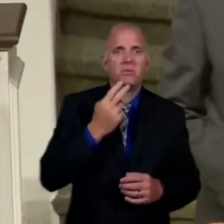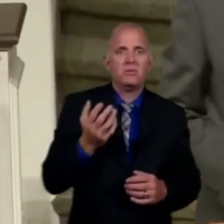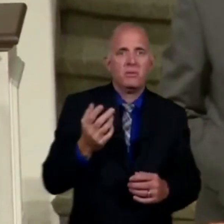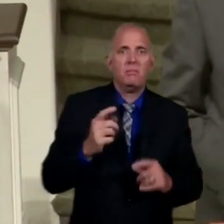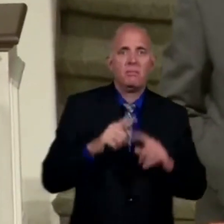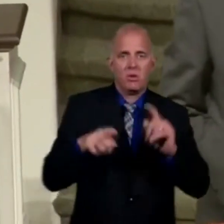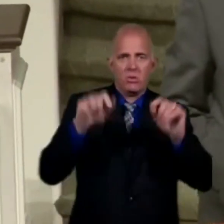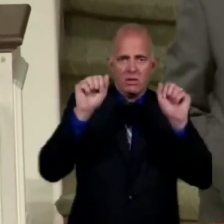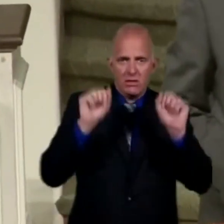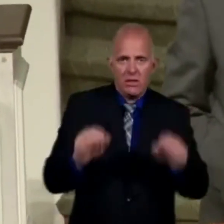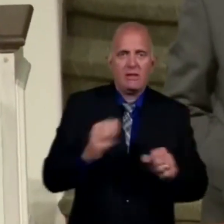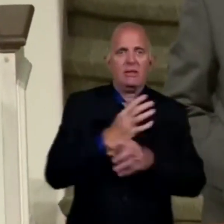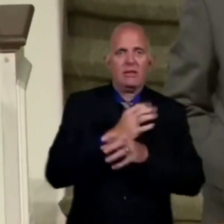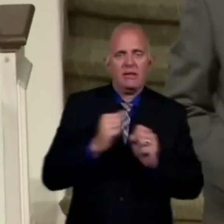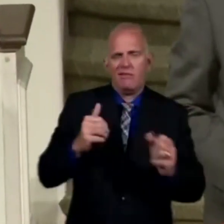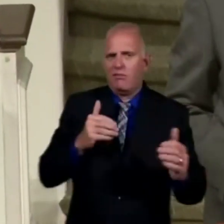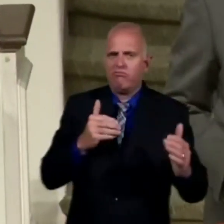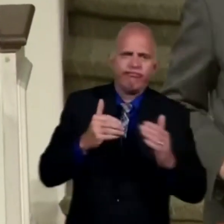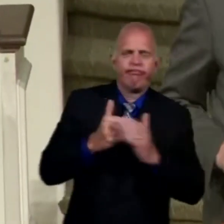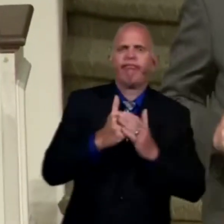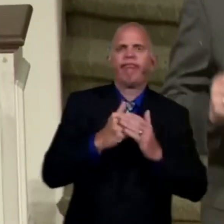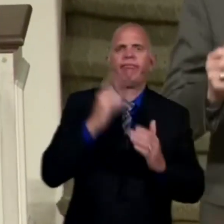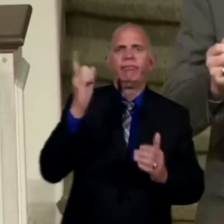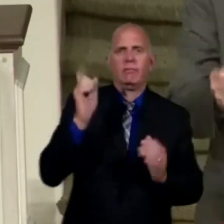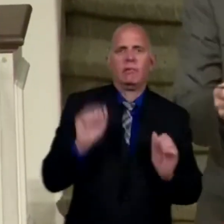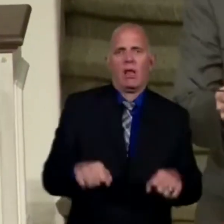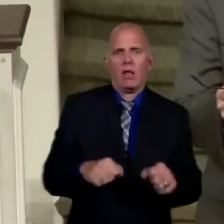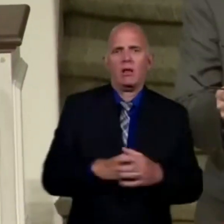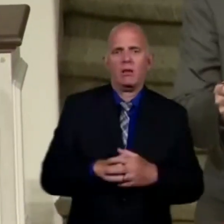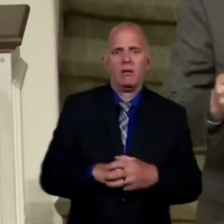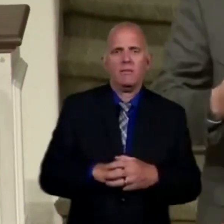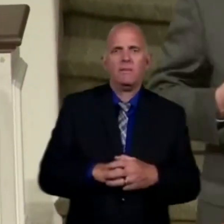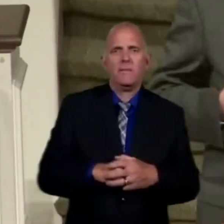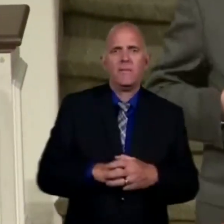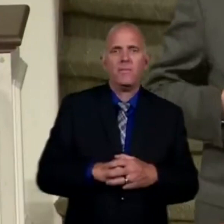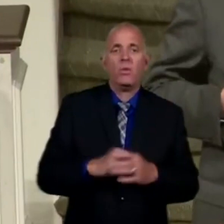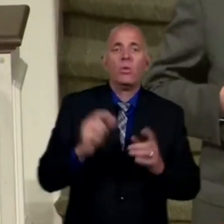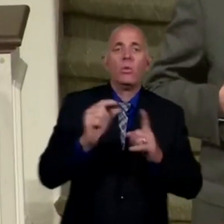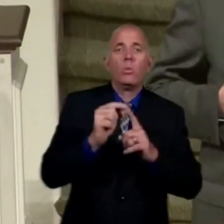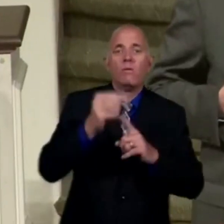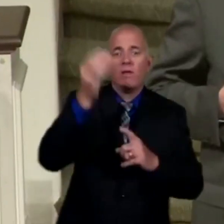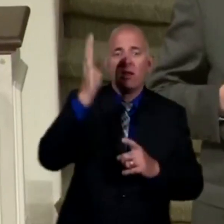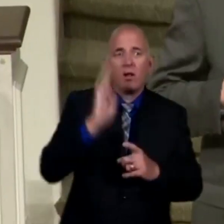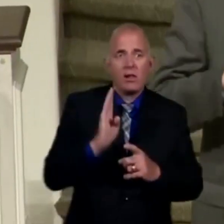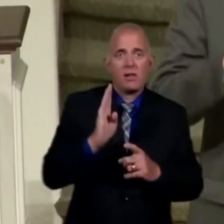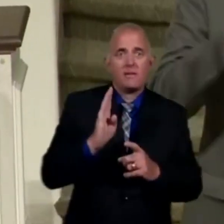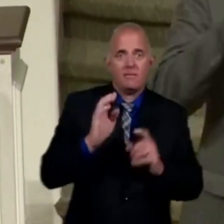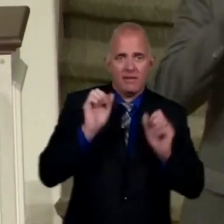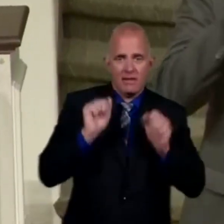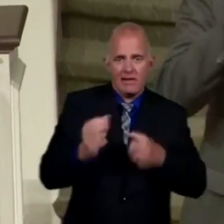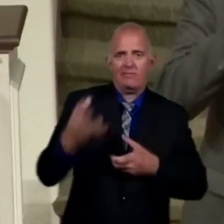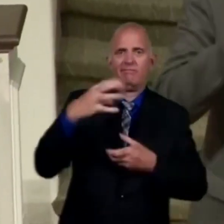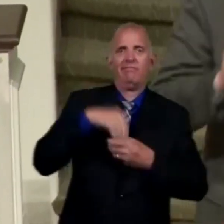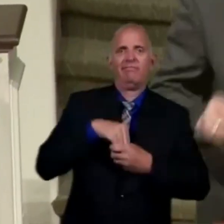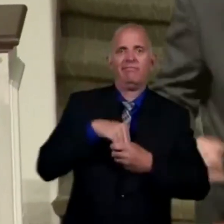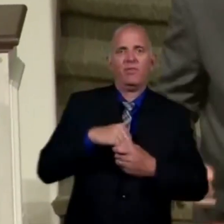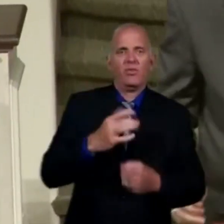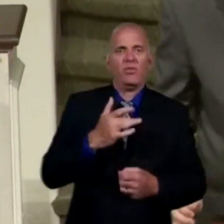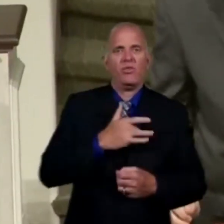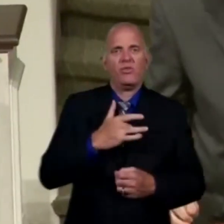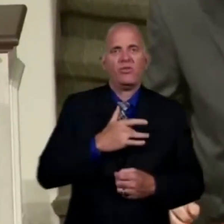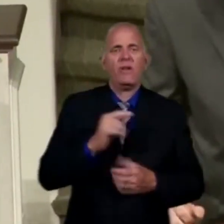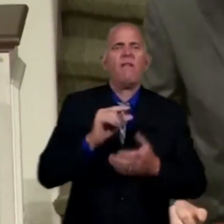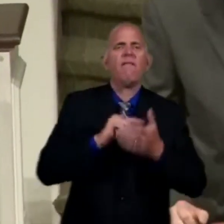saved. The Word of God is in the mouth, and it can be in your heart. Would you look at verse number 8 with me, if you